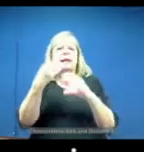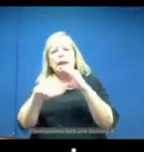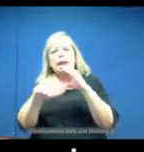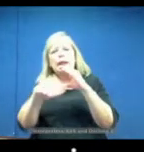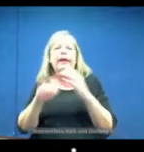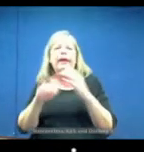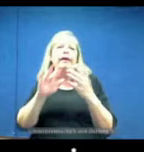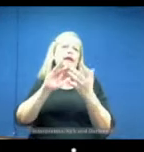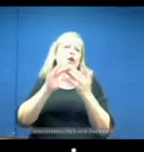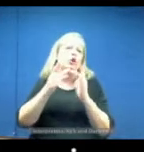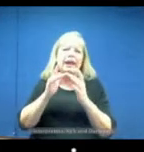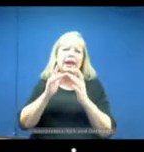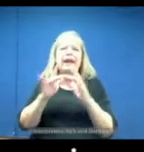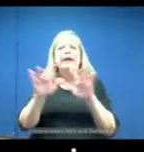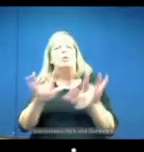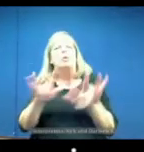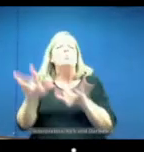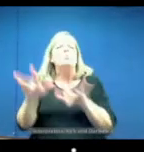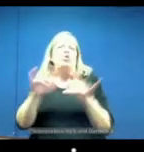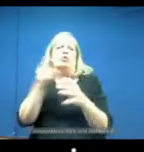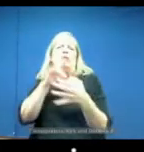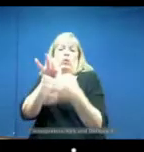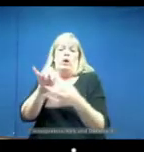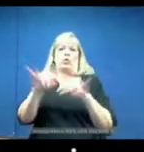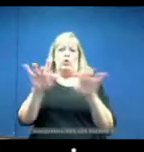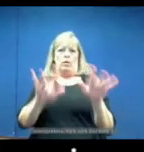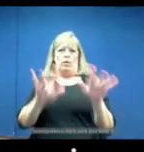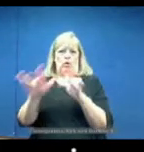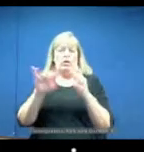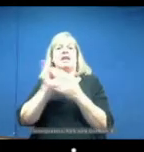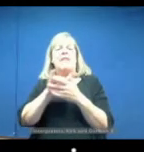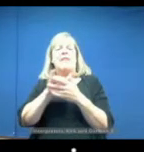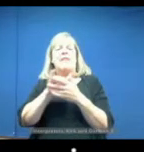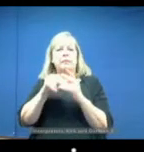or using a computer somehow. Stalking is typically